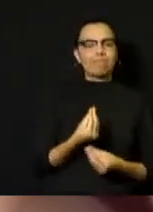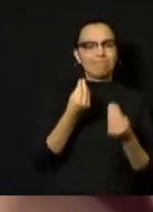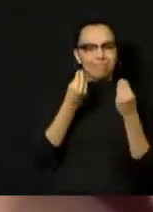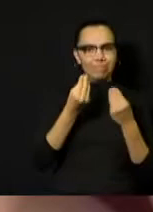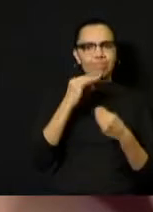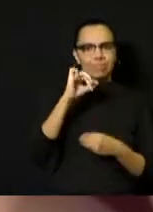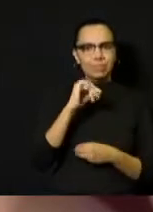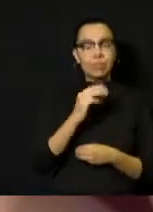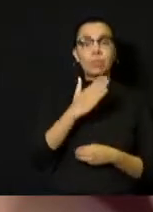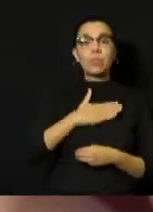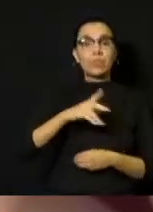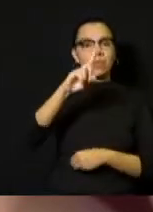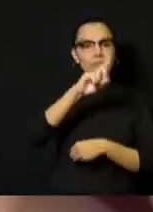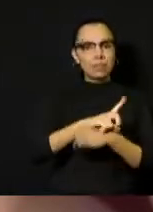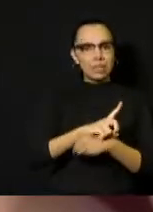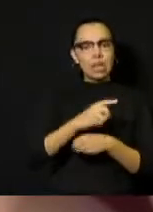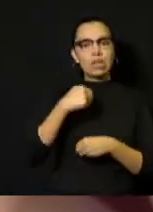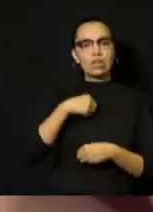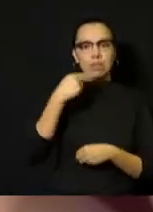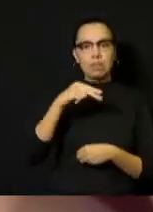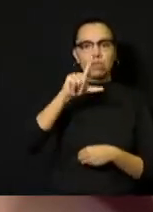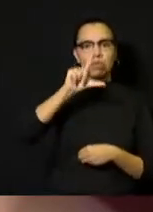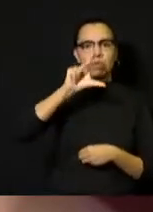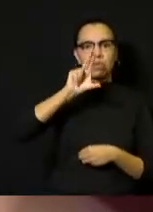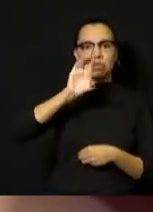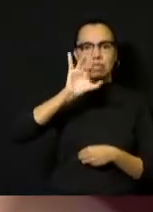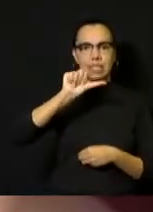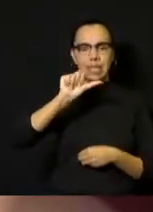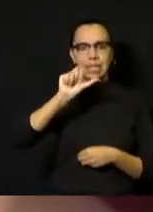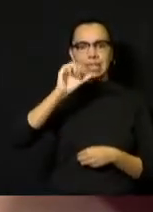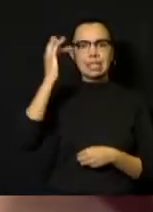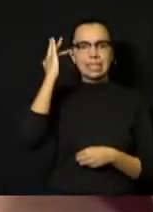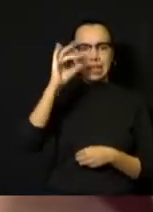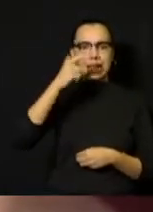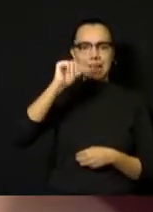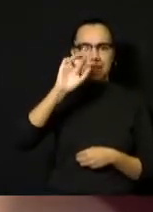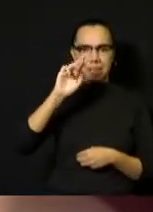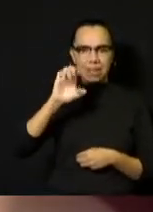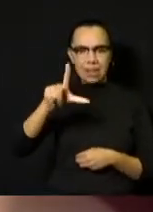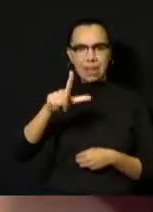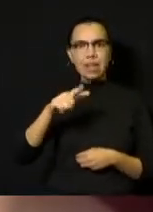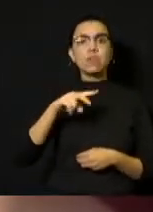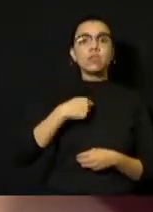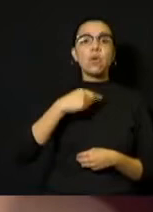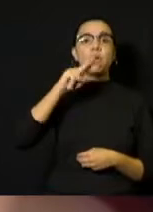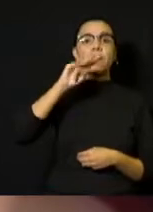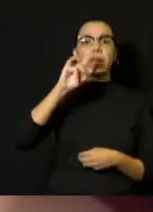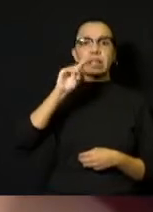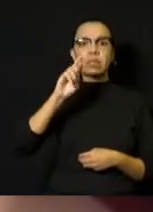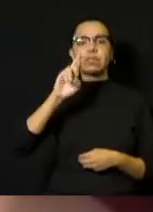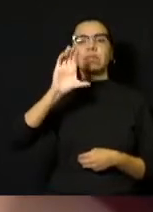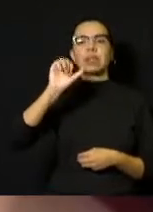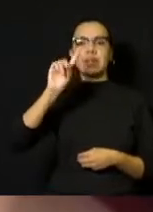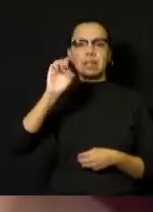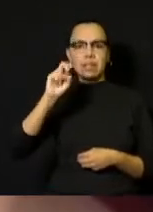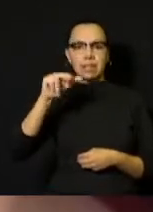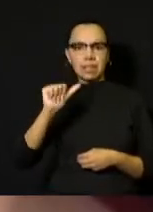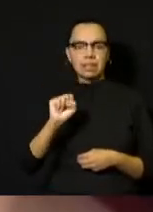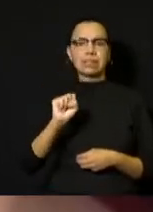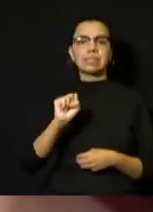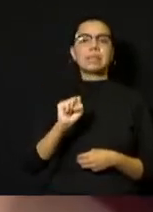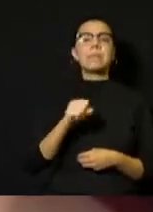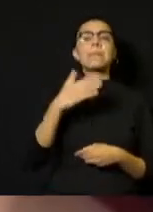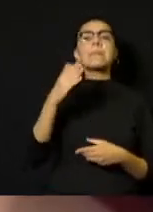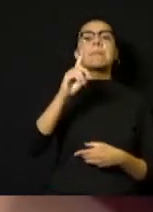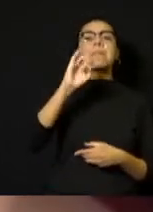the weight is heavy. Good morning. I am Lucia Sangabriel. I am Víctor Cárdenas. Diego, Martha,